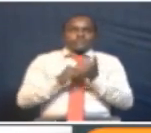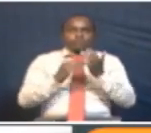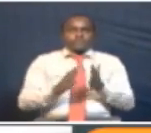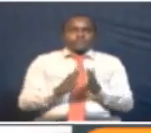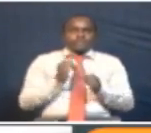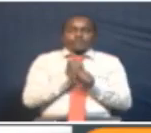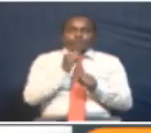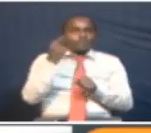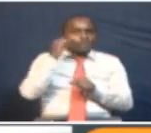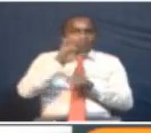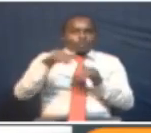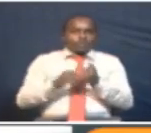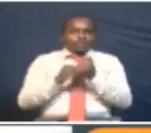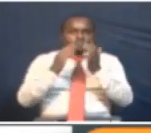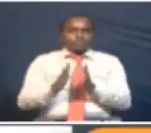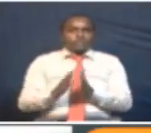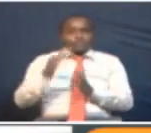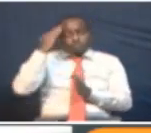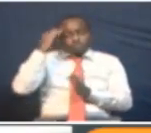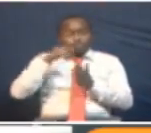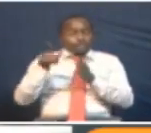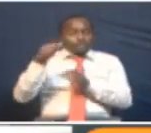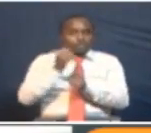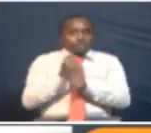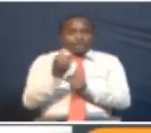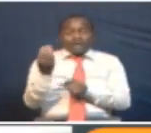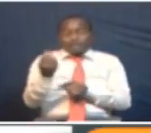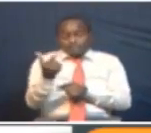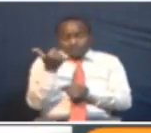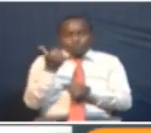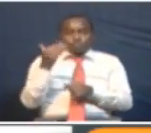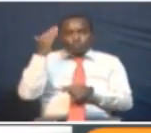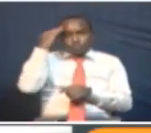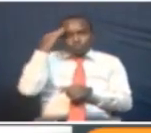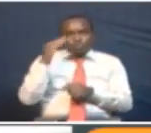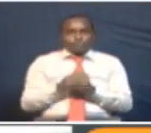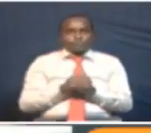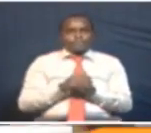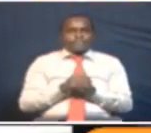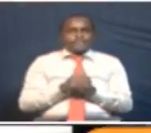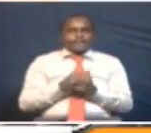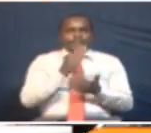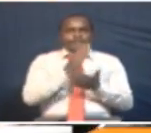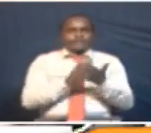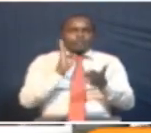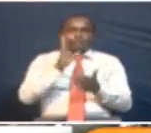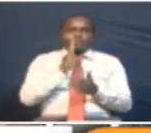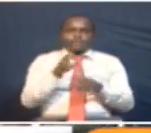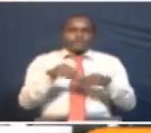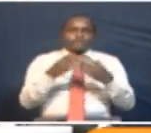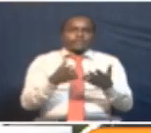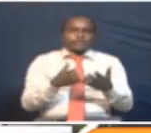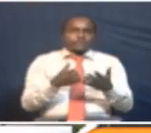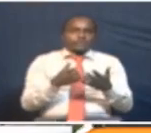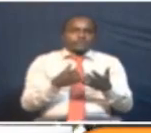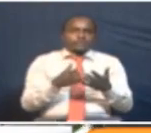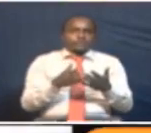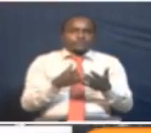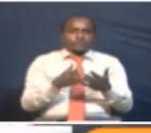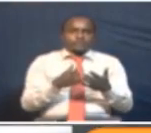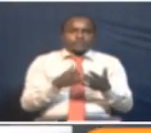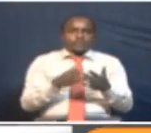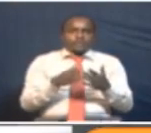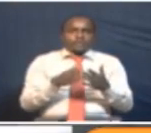think all his supporters know what he's doing. A few of them know, but not all of them. Some of them will be given, they are